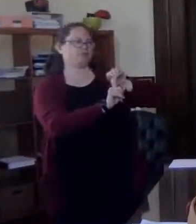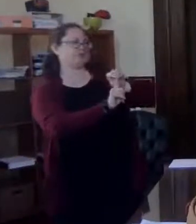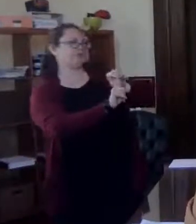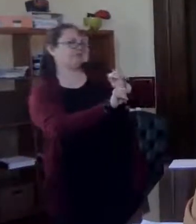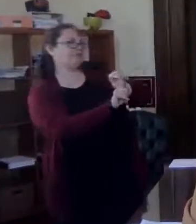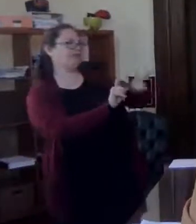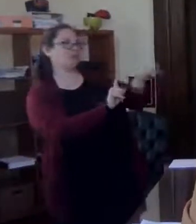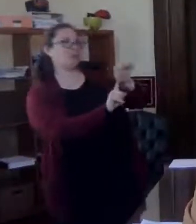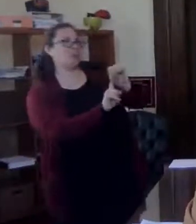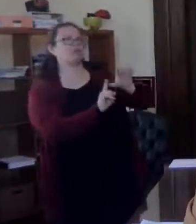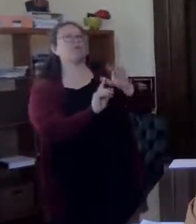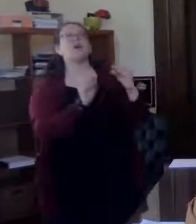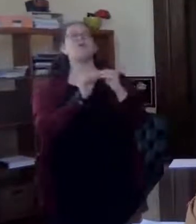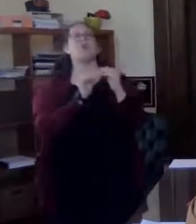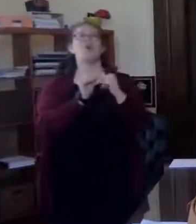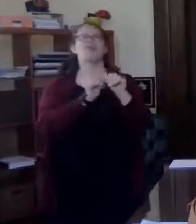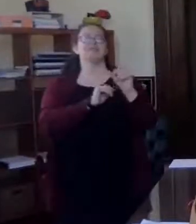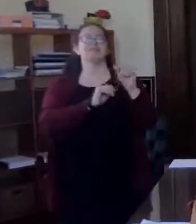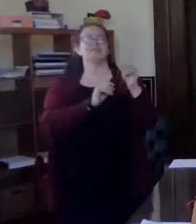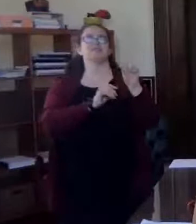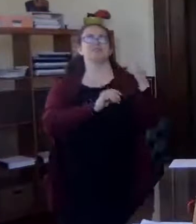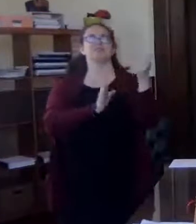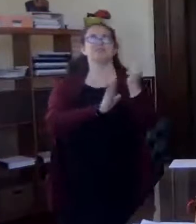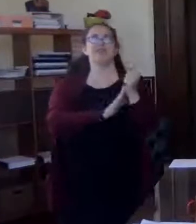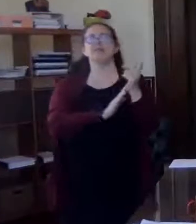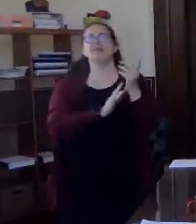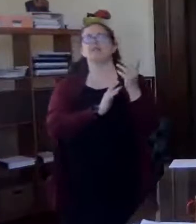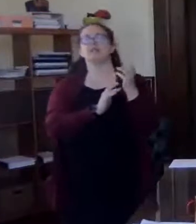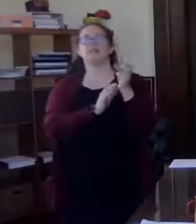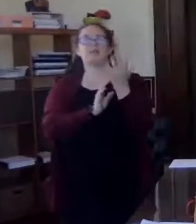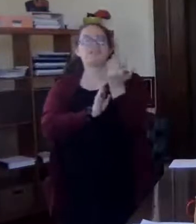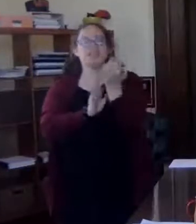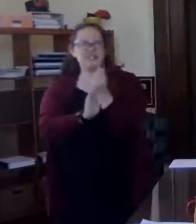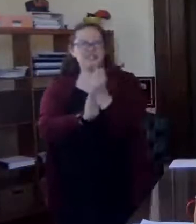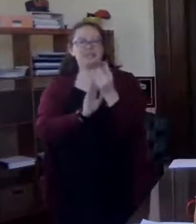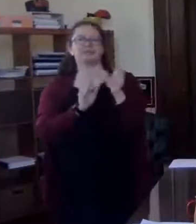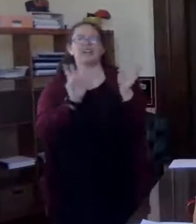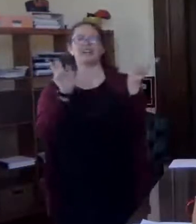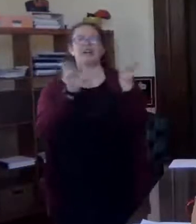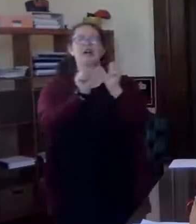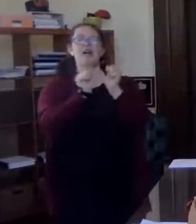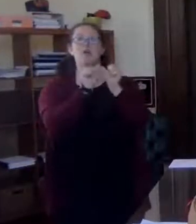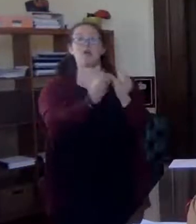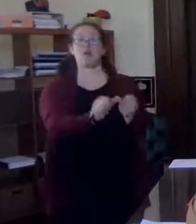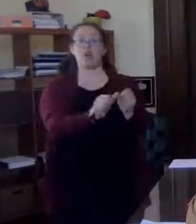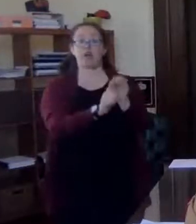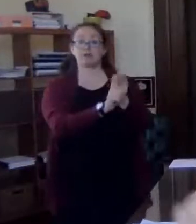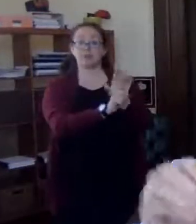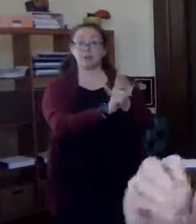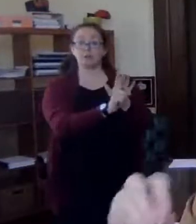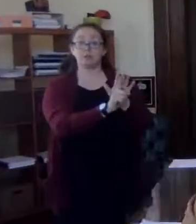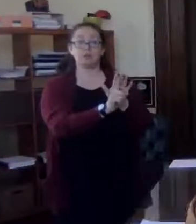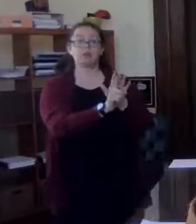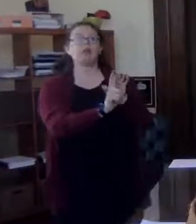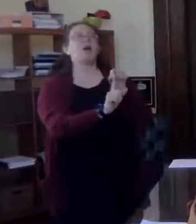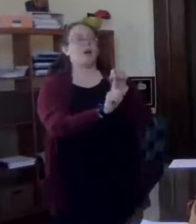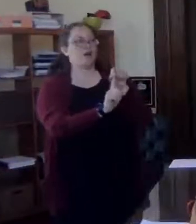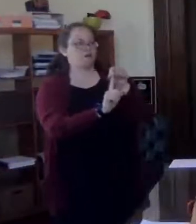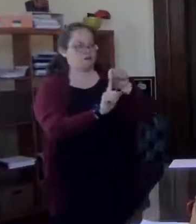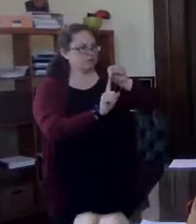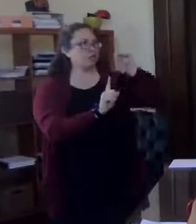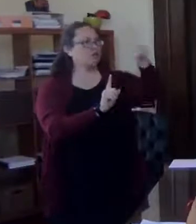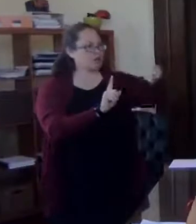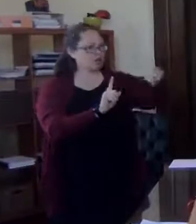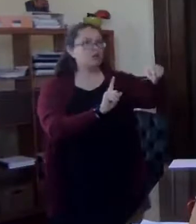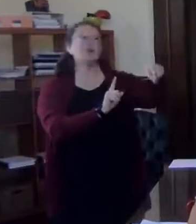more than 10 or 15 minutes, I think, would have had what's called a prolonged exposure. And then they get in contact with that